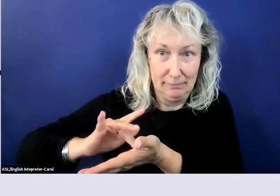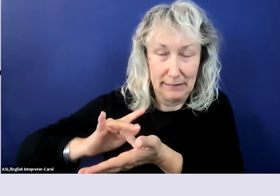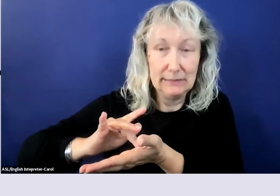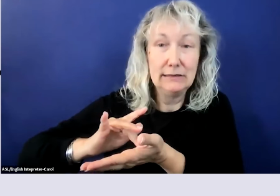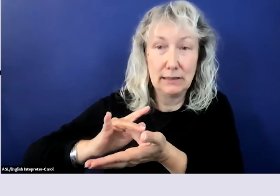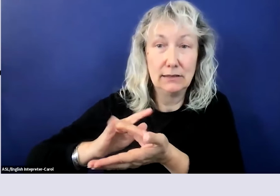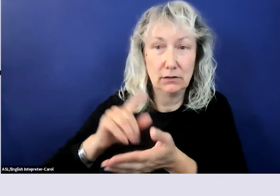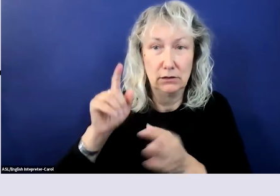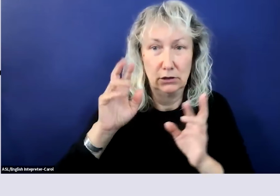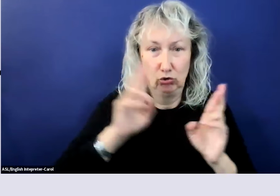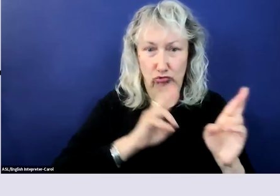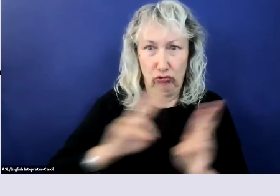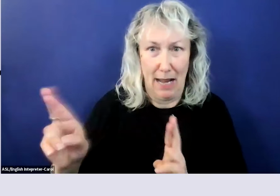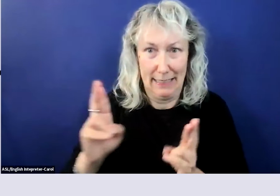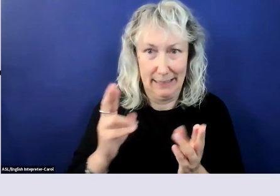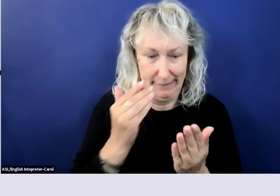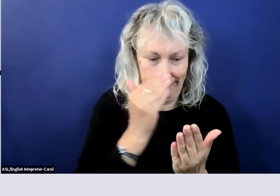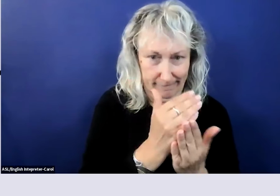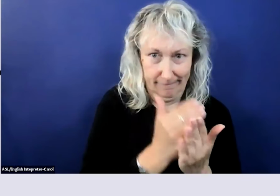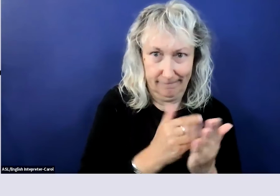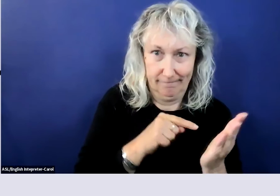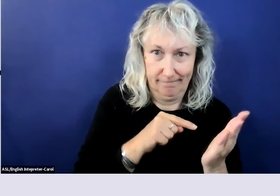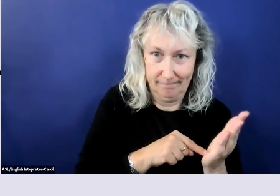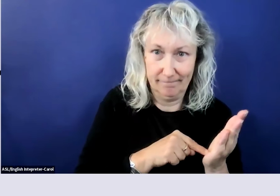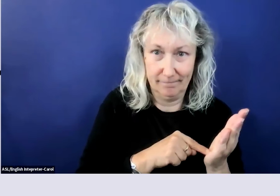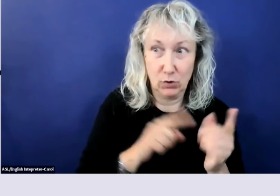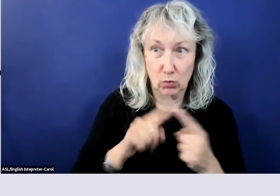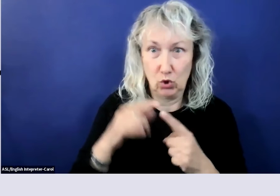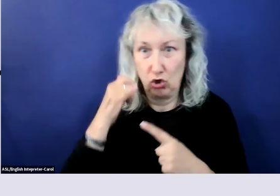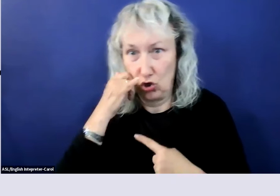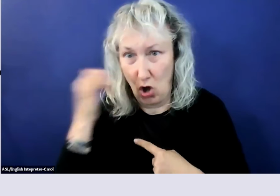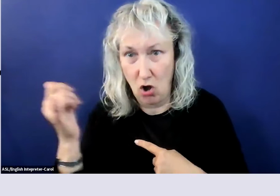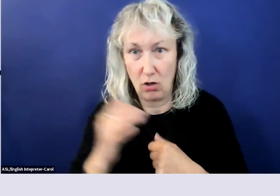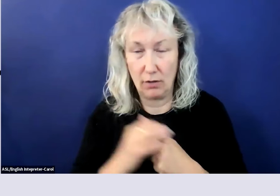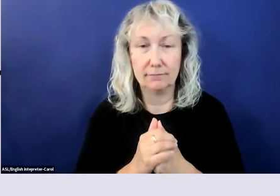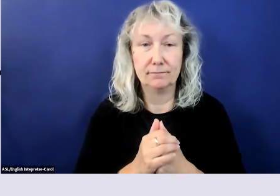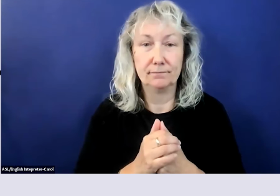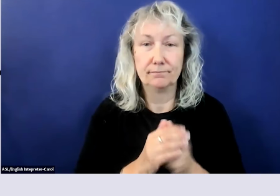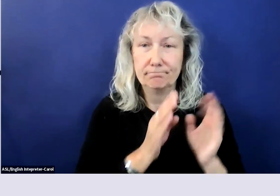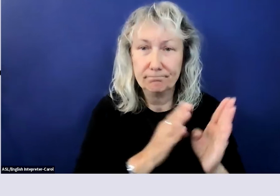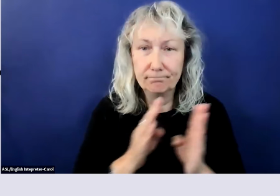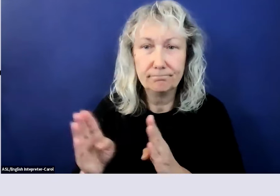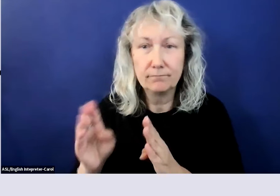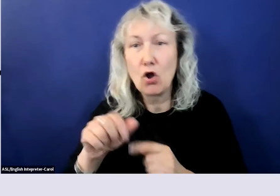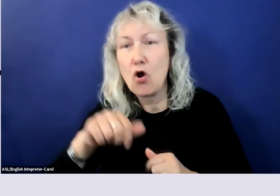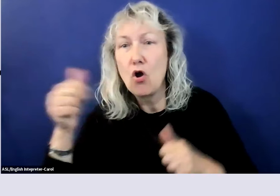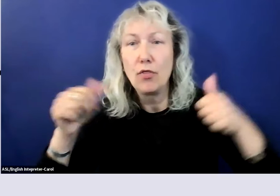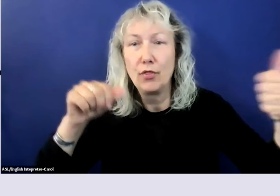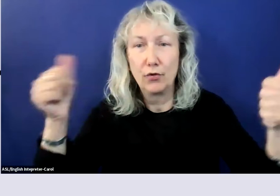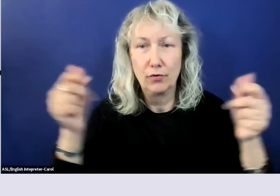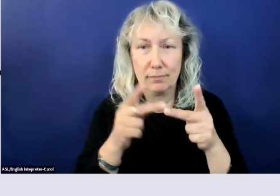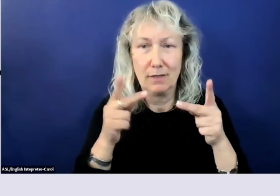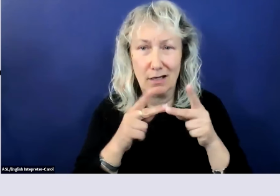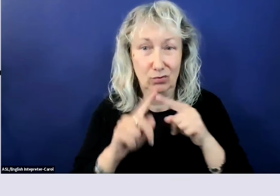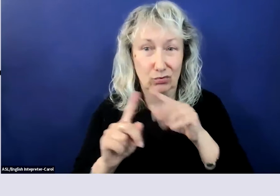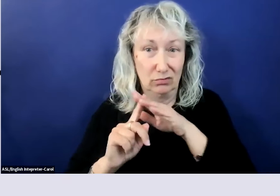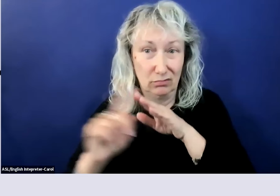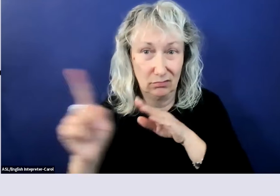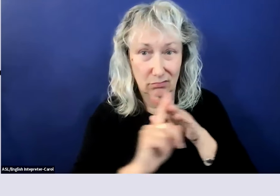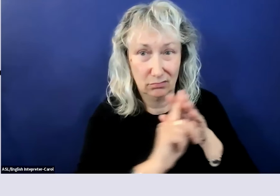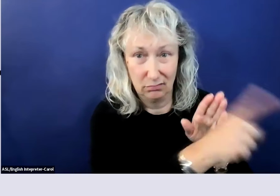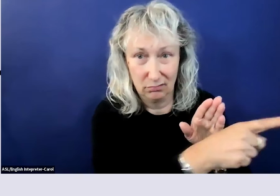you. And then again, pre-plan for evacuation sites if possible, and then have those addresses and